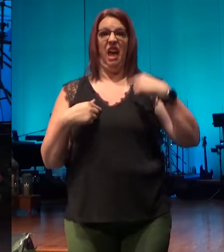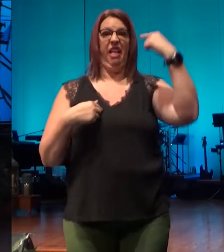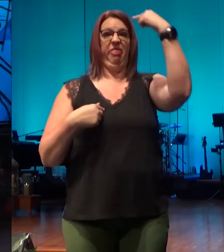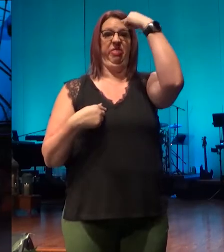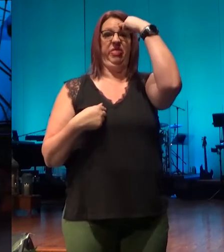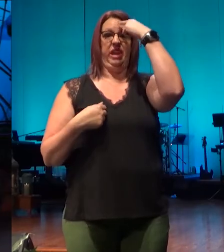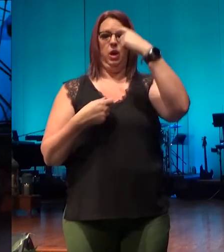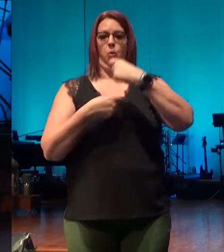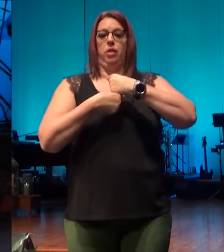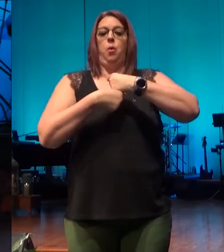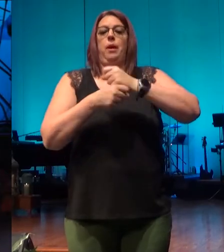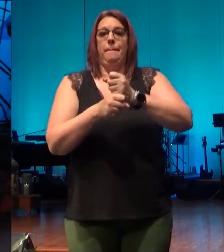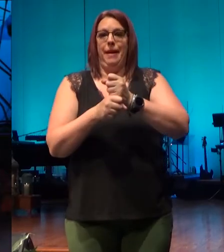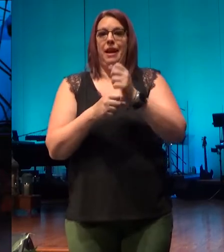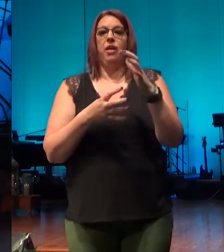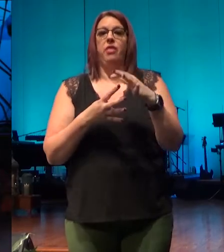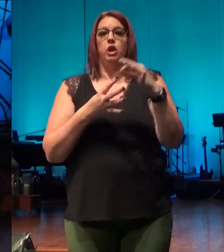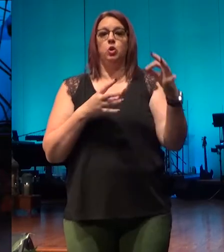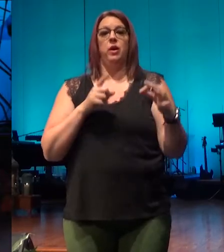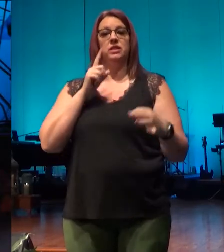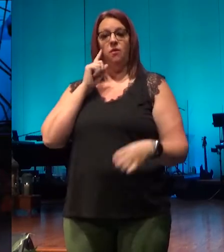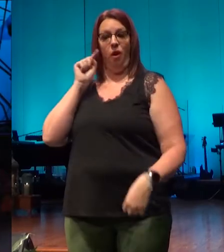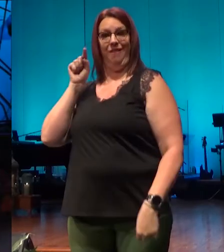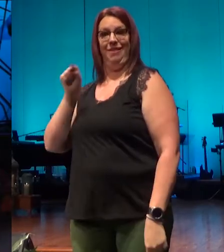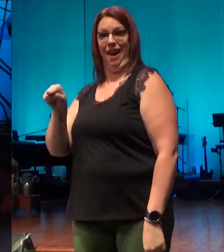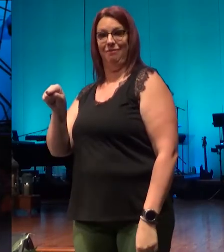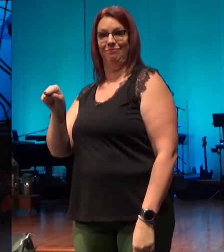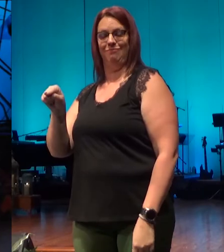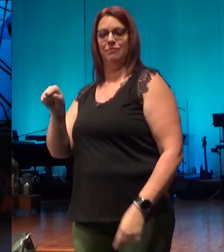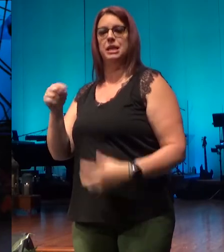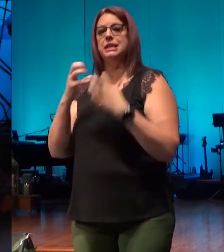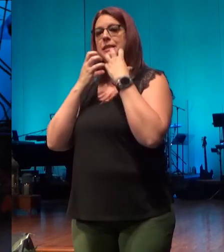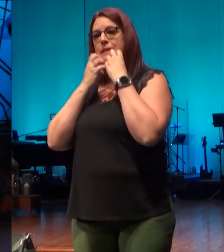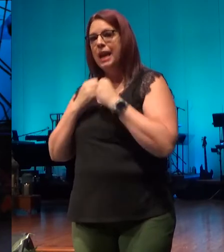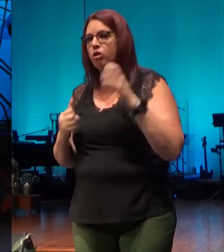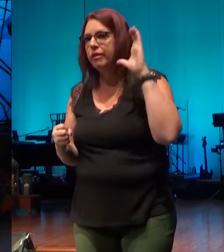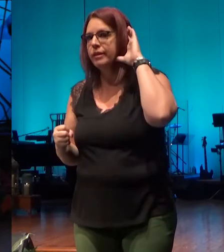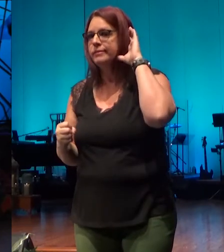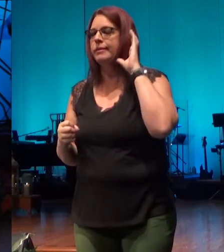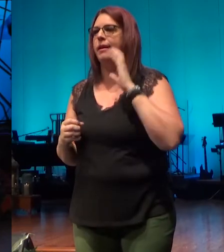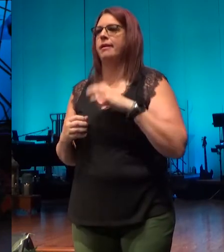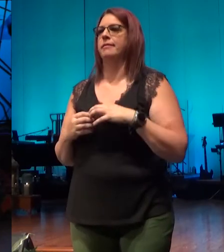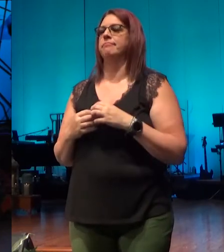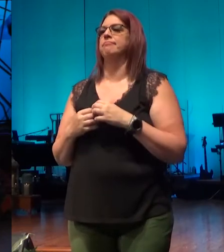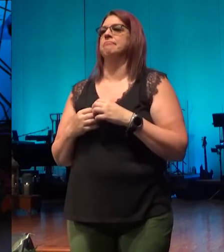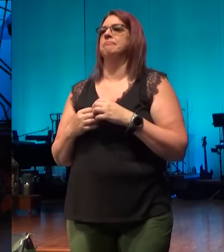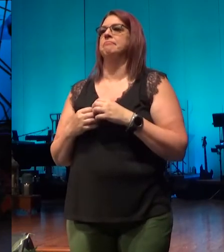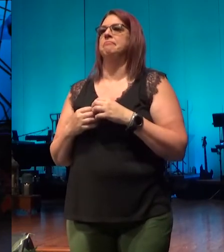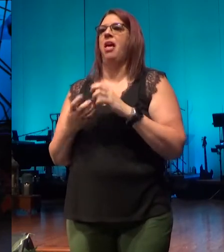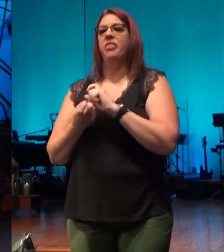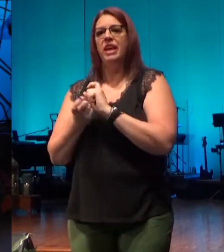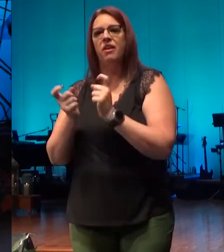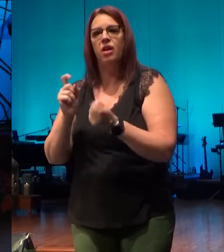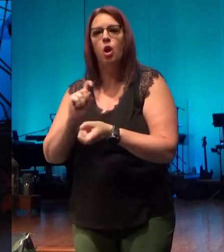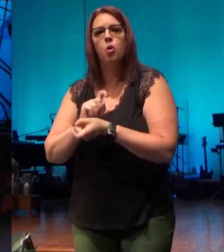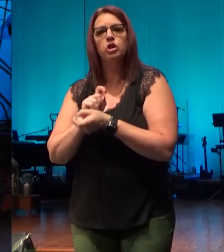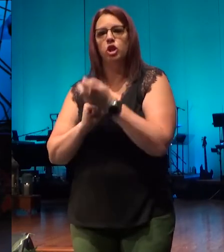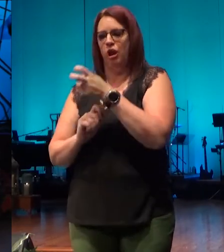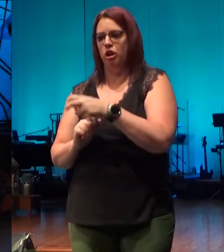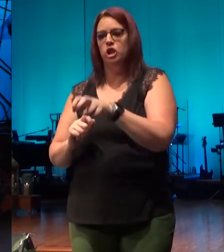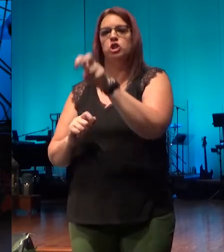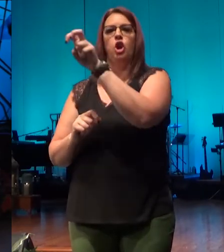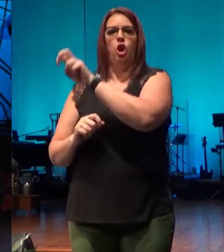choice for sacred listening, compassionate listening, and the evolutionary journey of